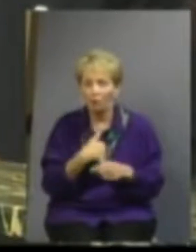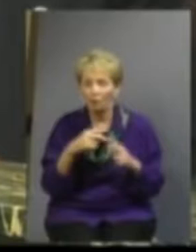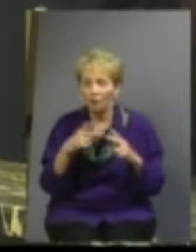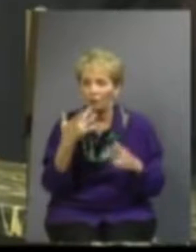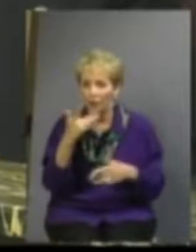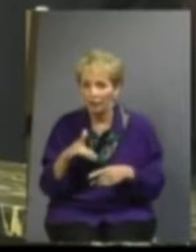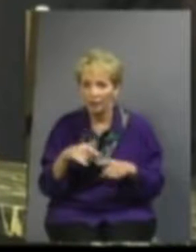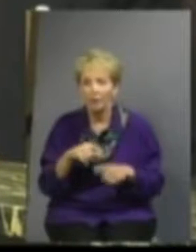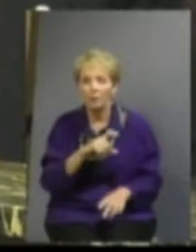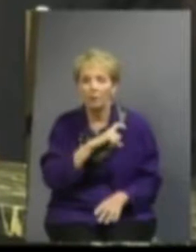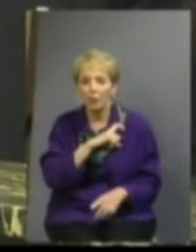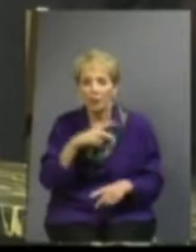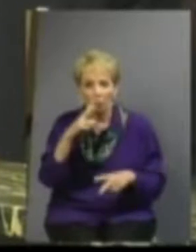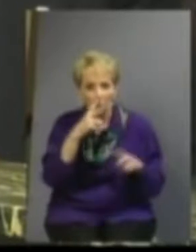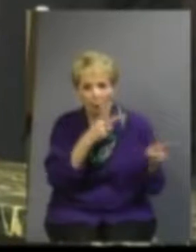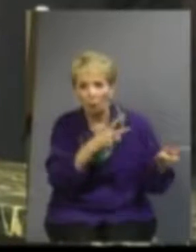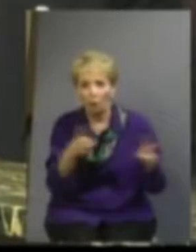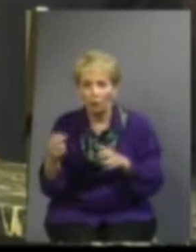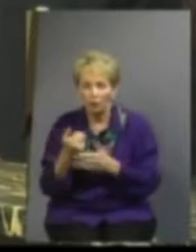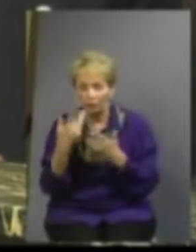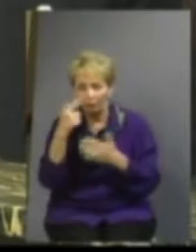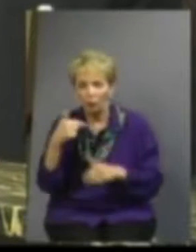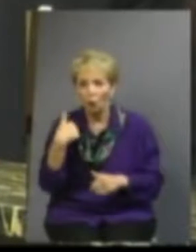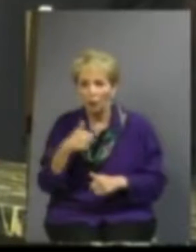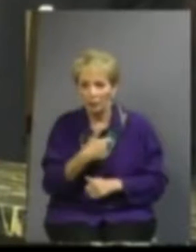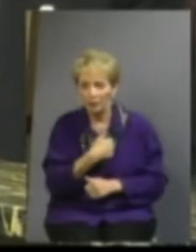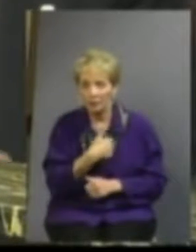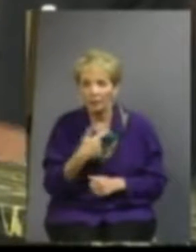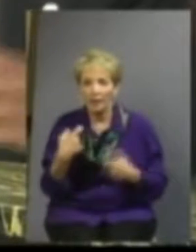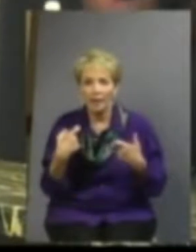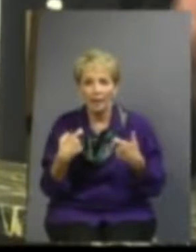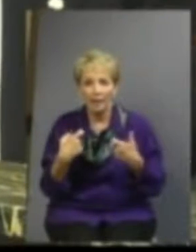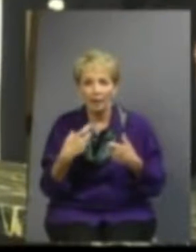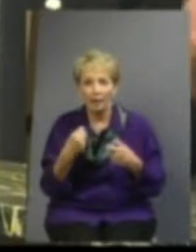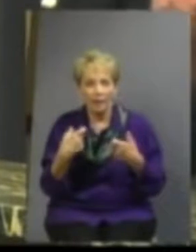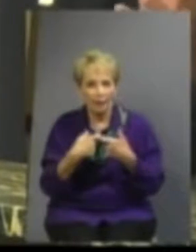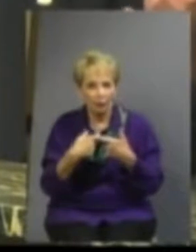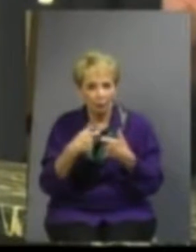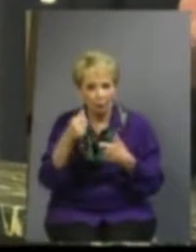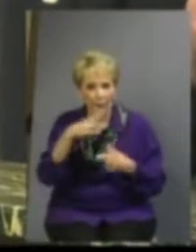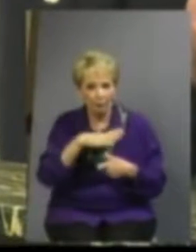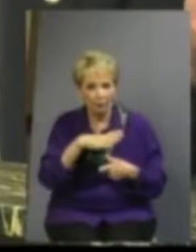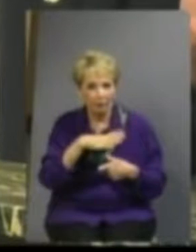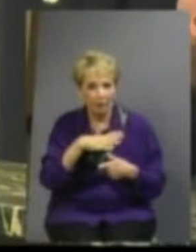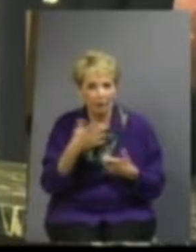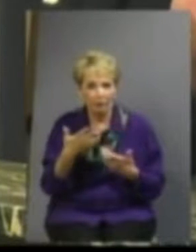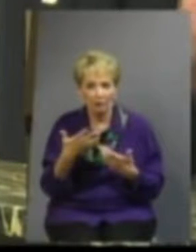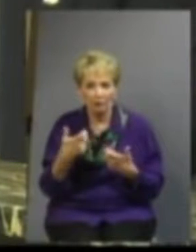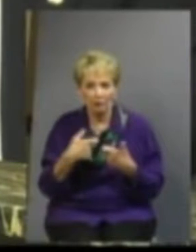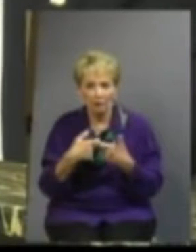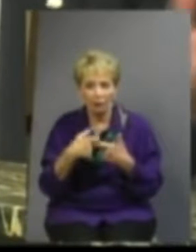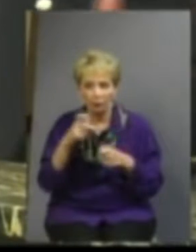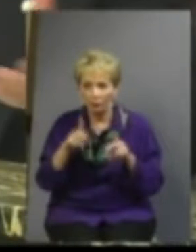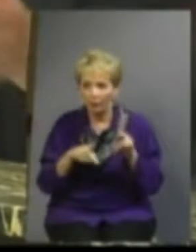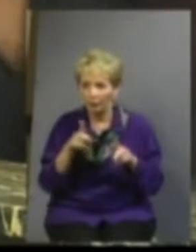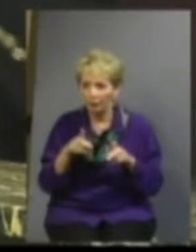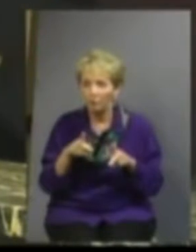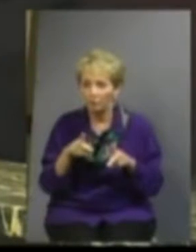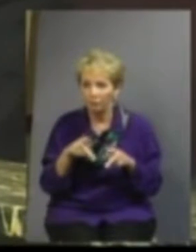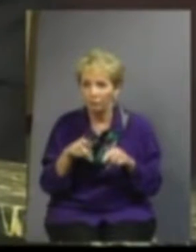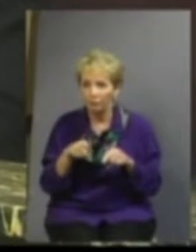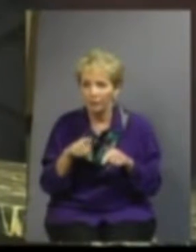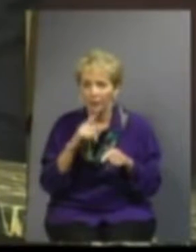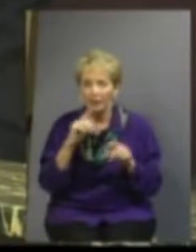Public safety out there watching everything for us. And electric guys, did we have any electric outages? No, sir. No? Okay,